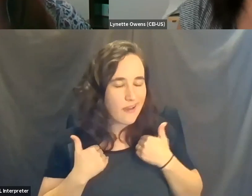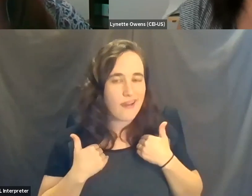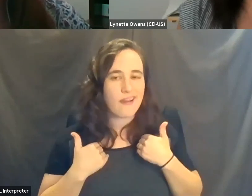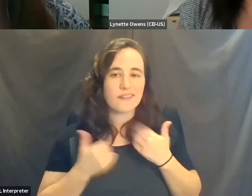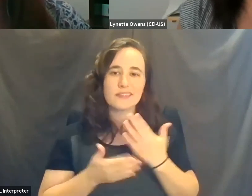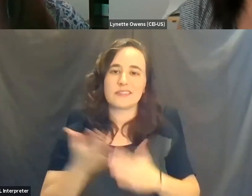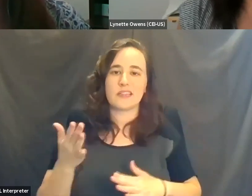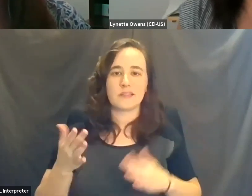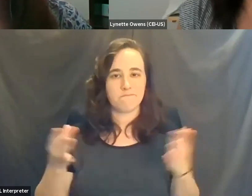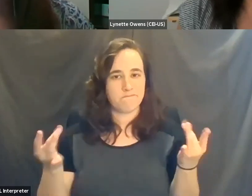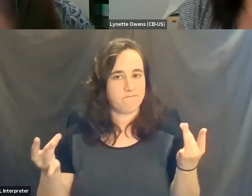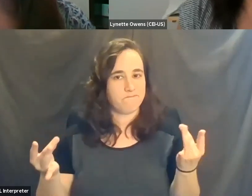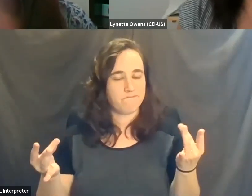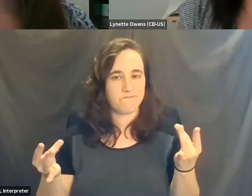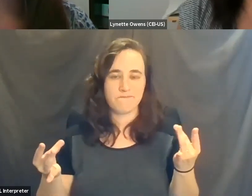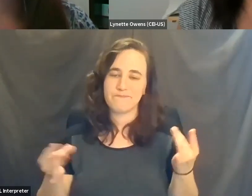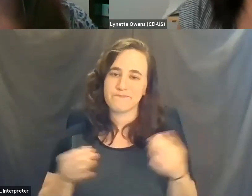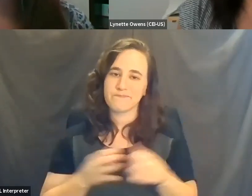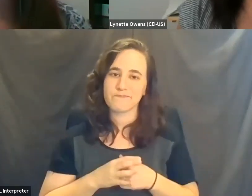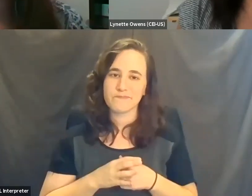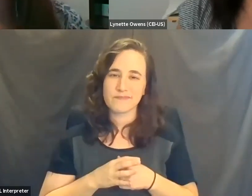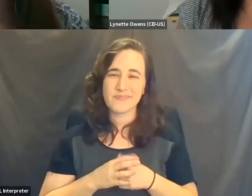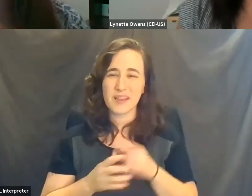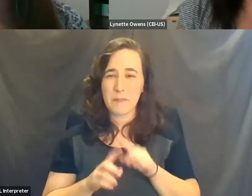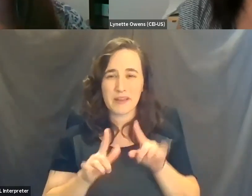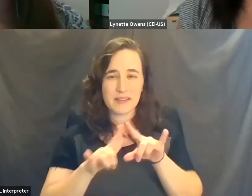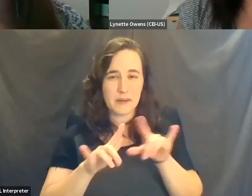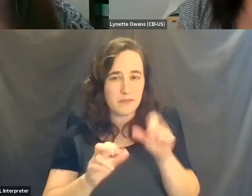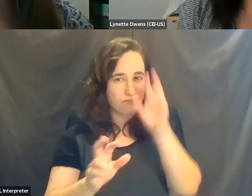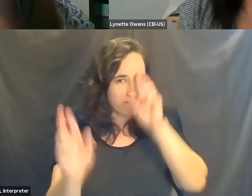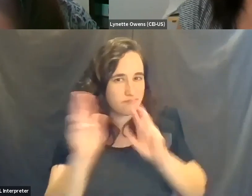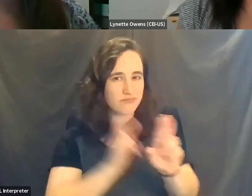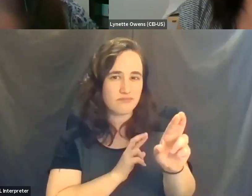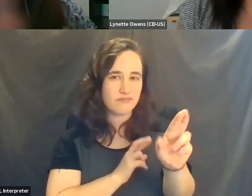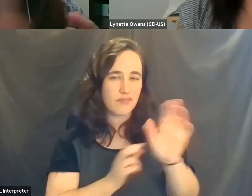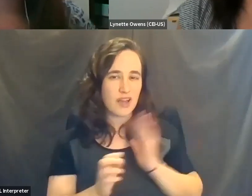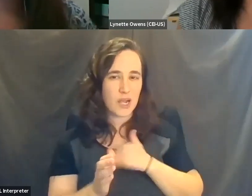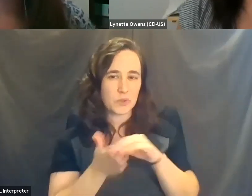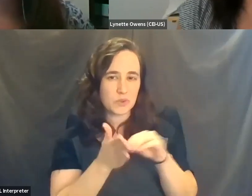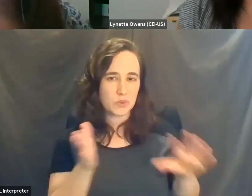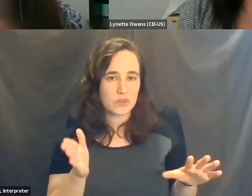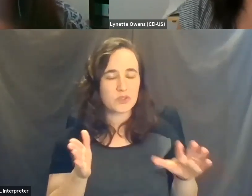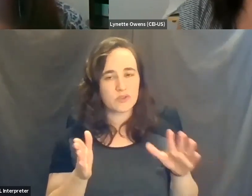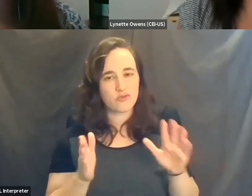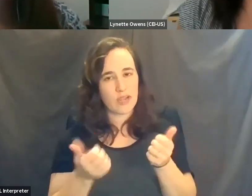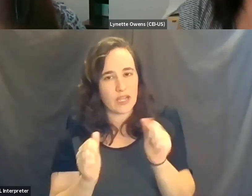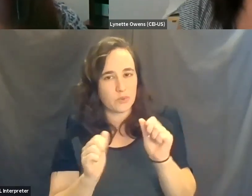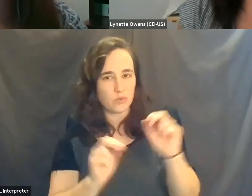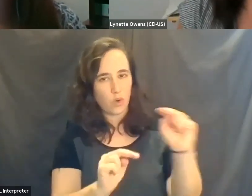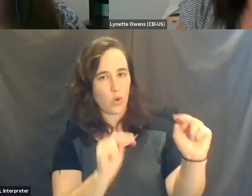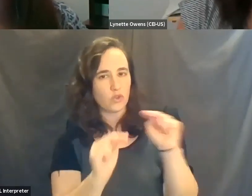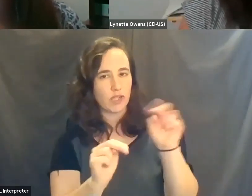I think that respecting, it's a sign of respect to our students to negotiate that